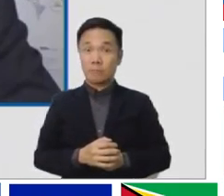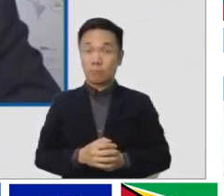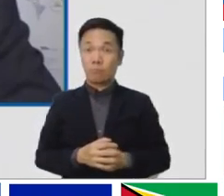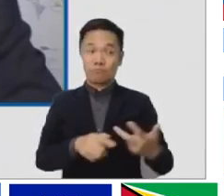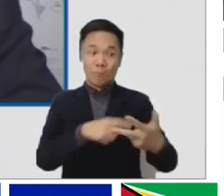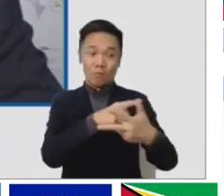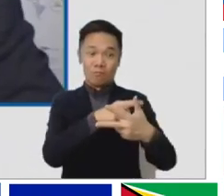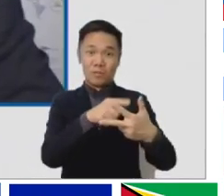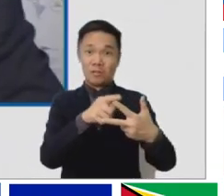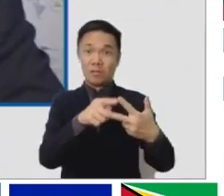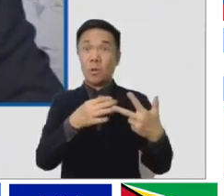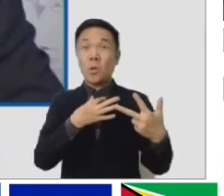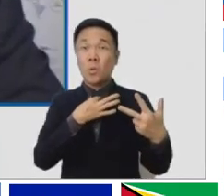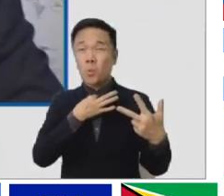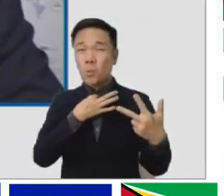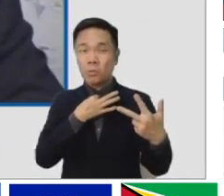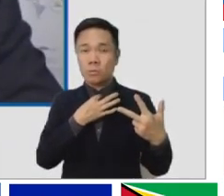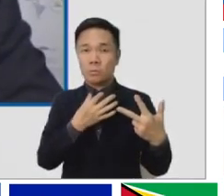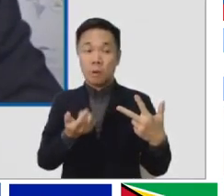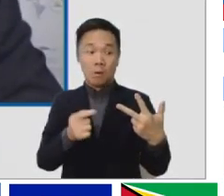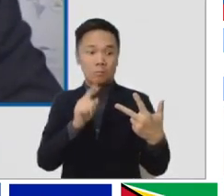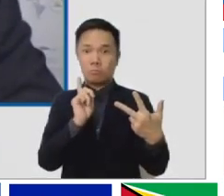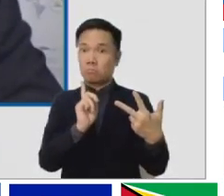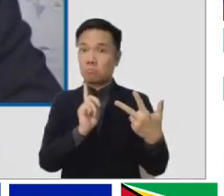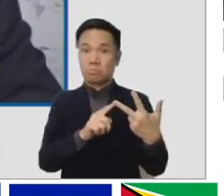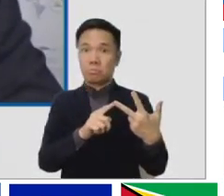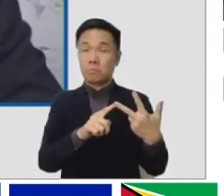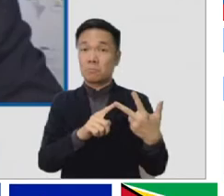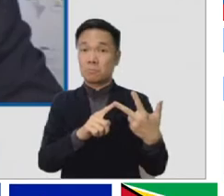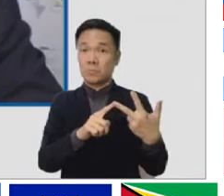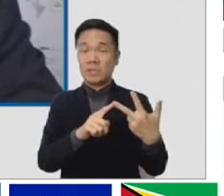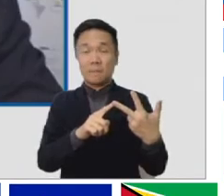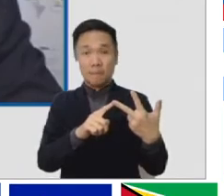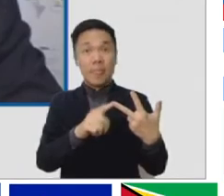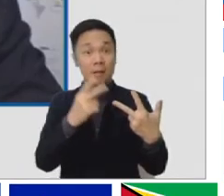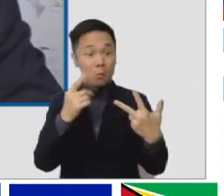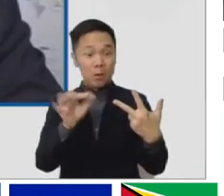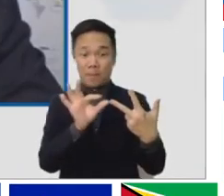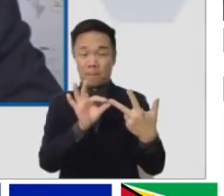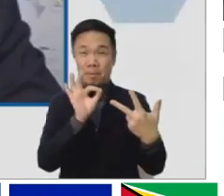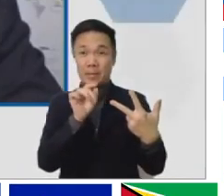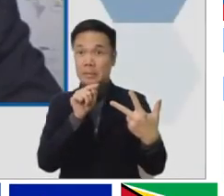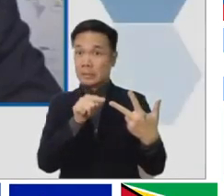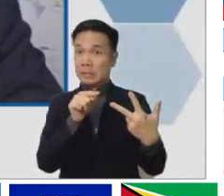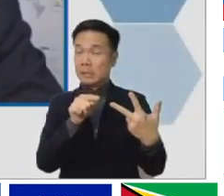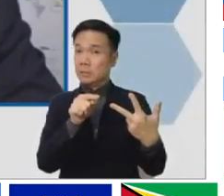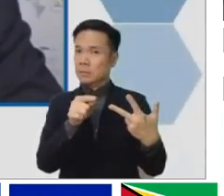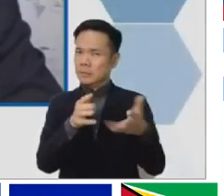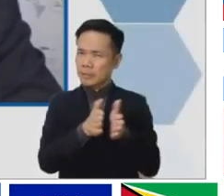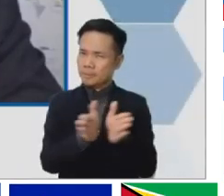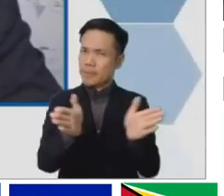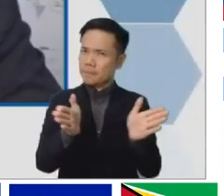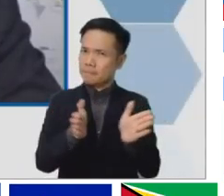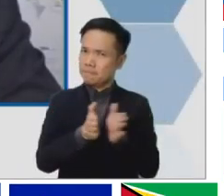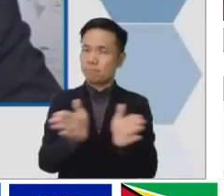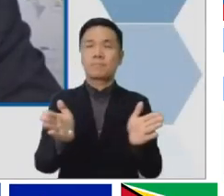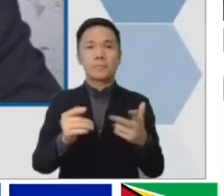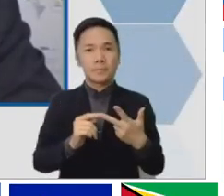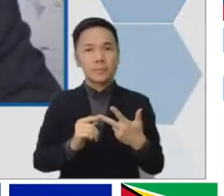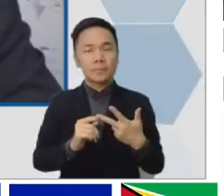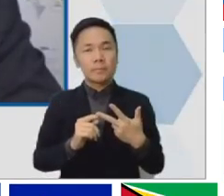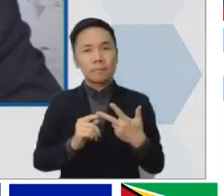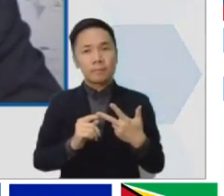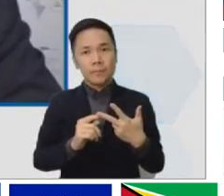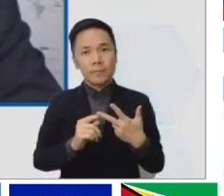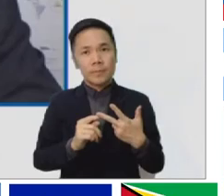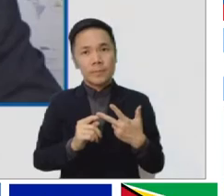complex response. You know, one is further highlighted. Think tank, a very interesting approach in